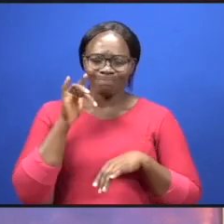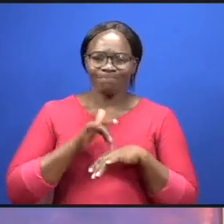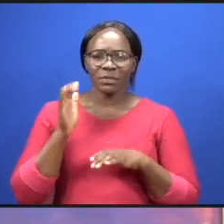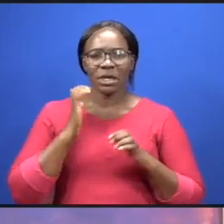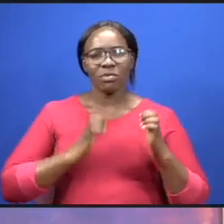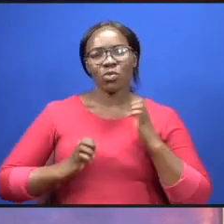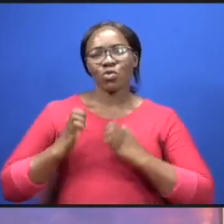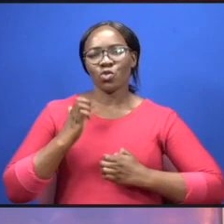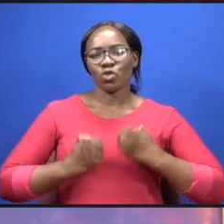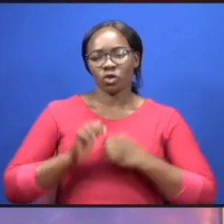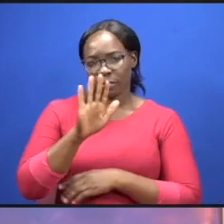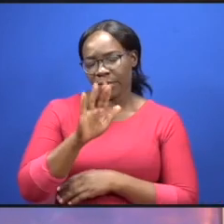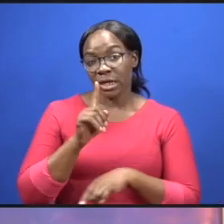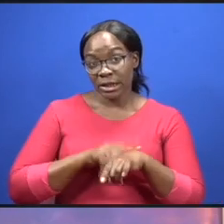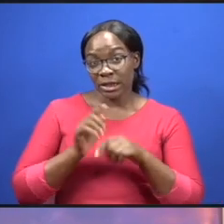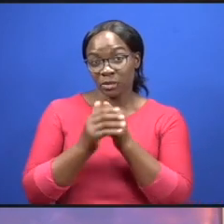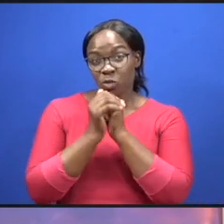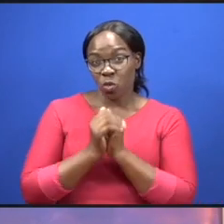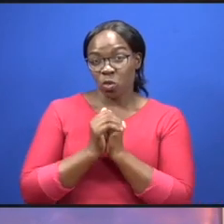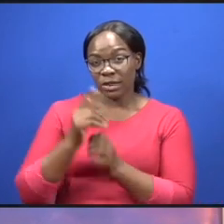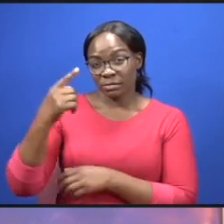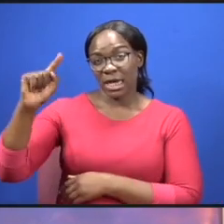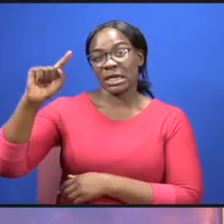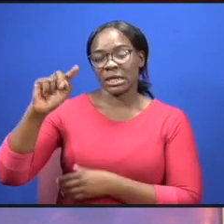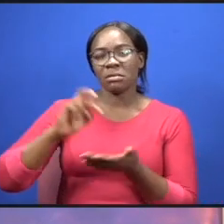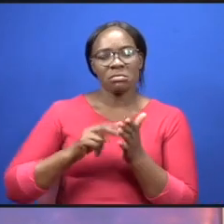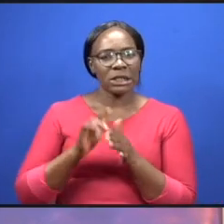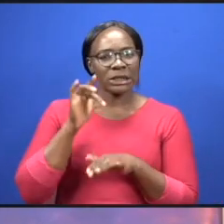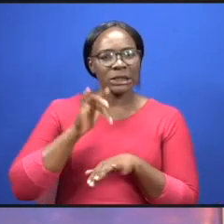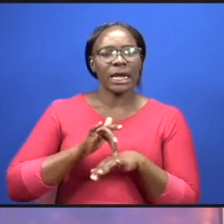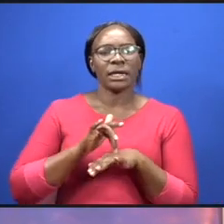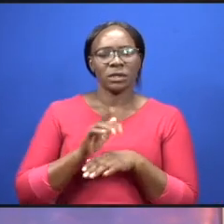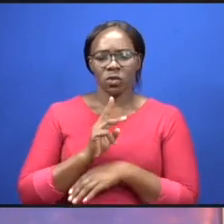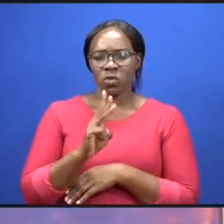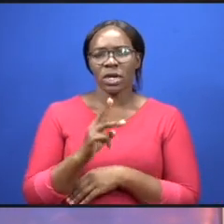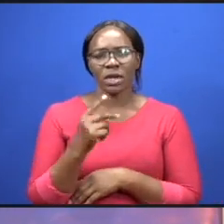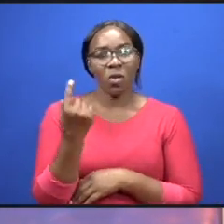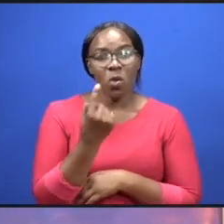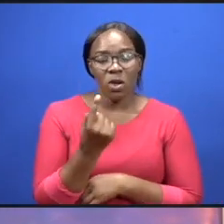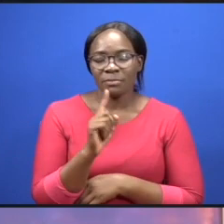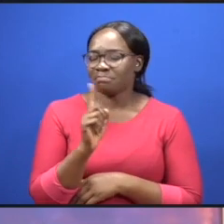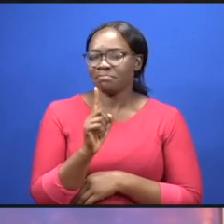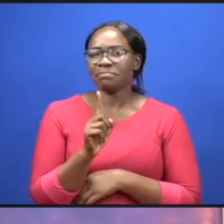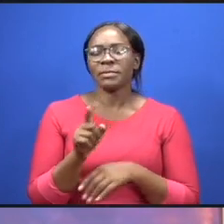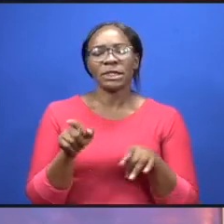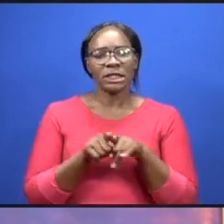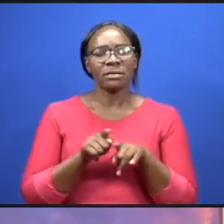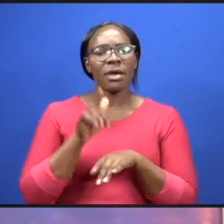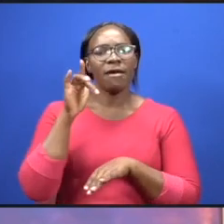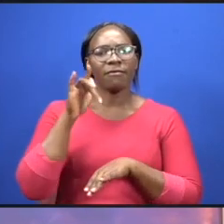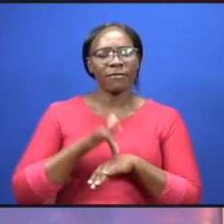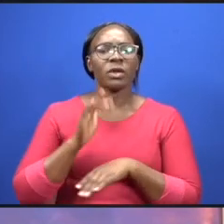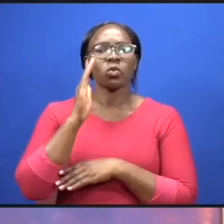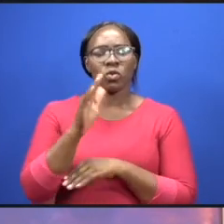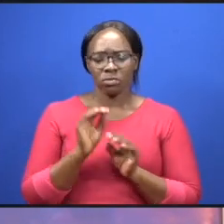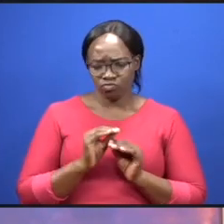emotions. When we worship aright, it will not just touch our will, that which we're going to do. It will affect,